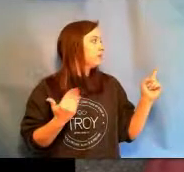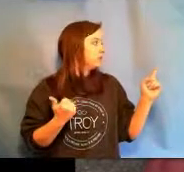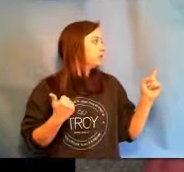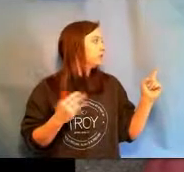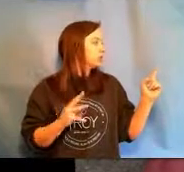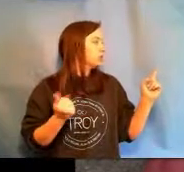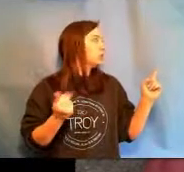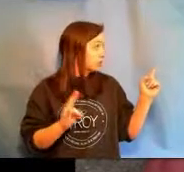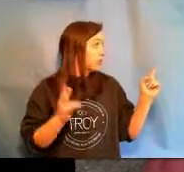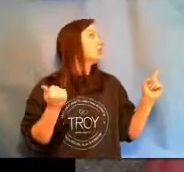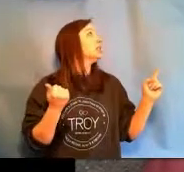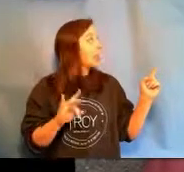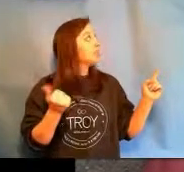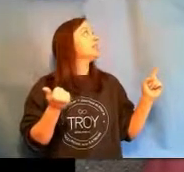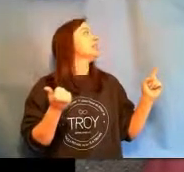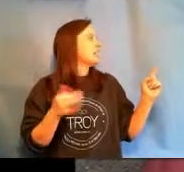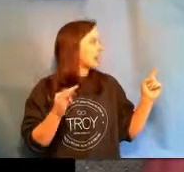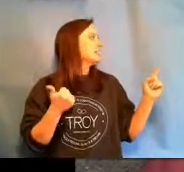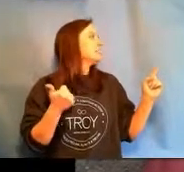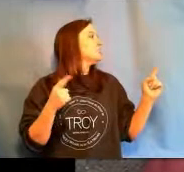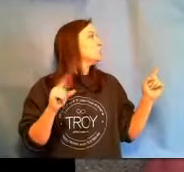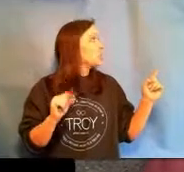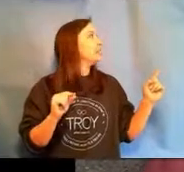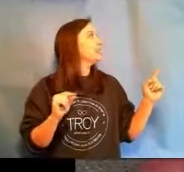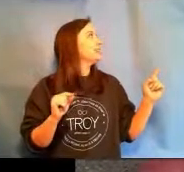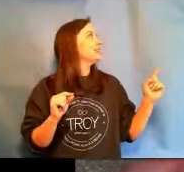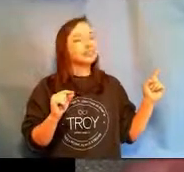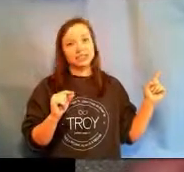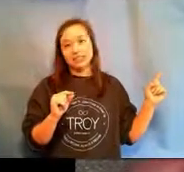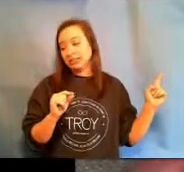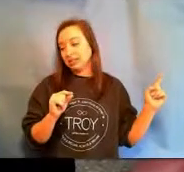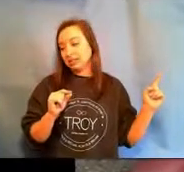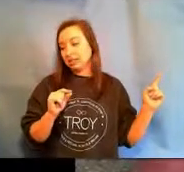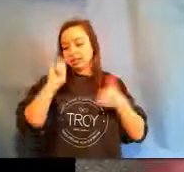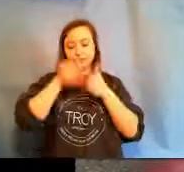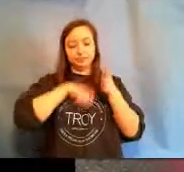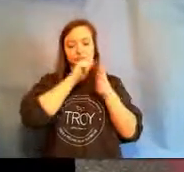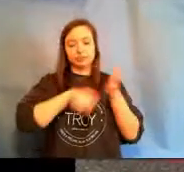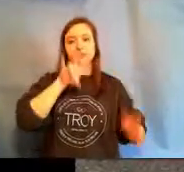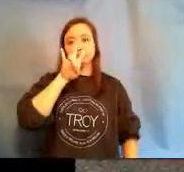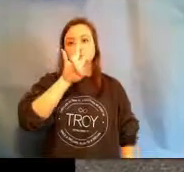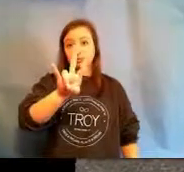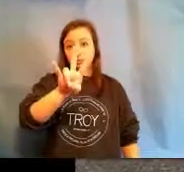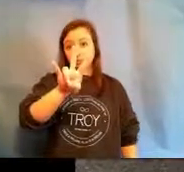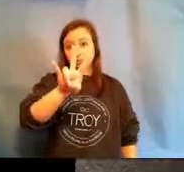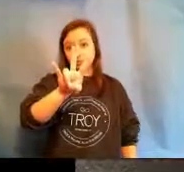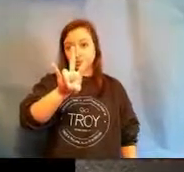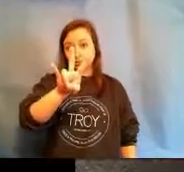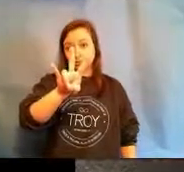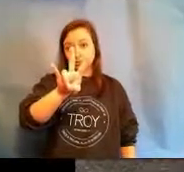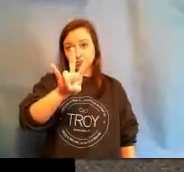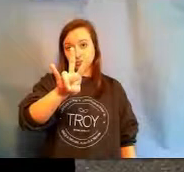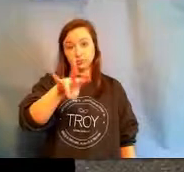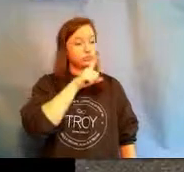14, 15, 16, 17, 18, 19, 20. And now I know I need to take away 7 in all. So